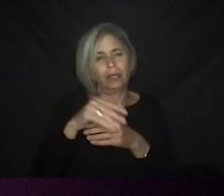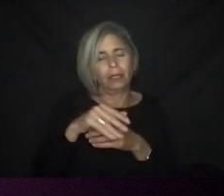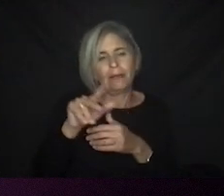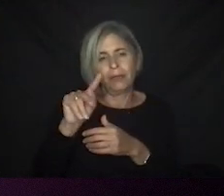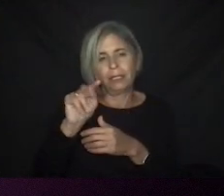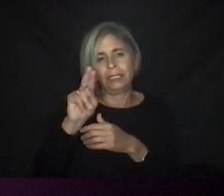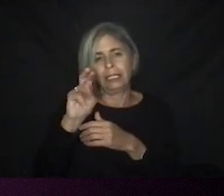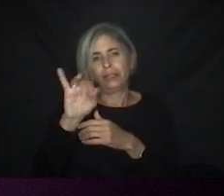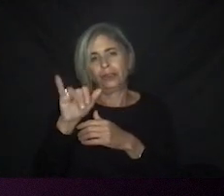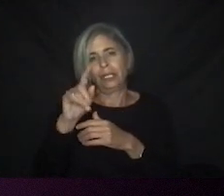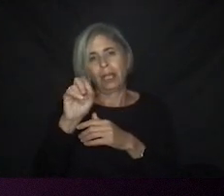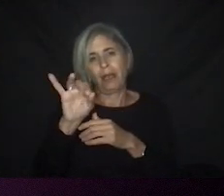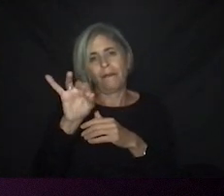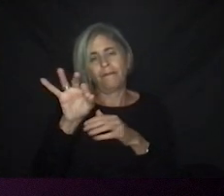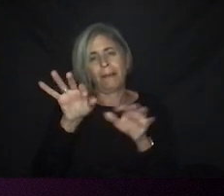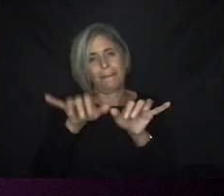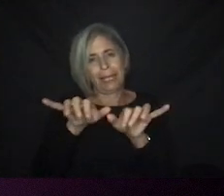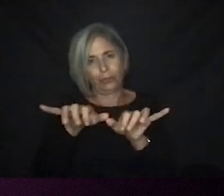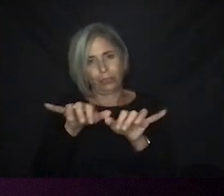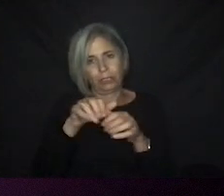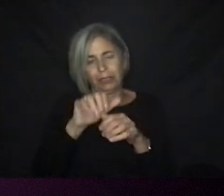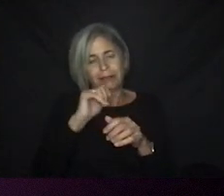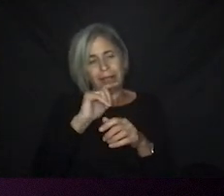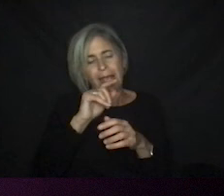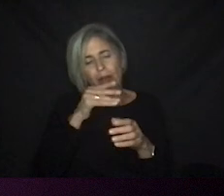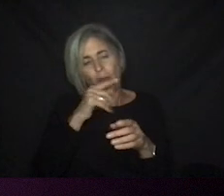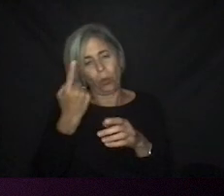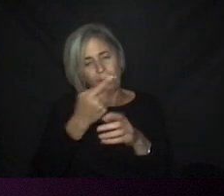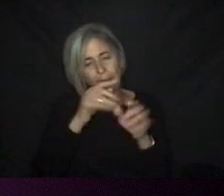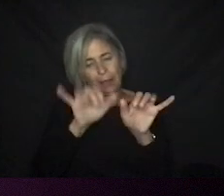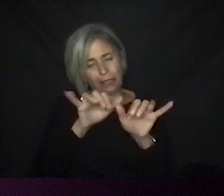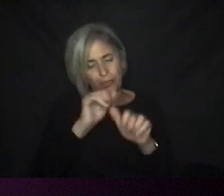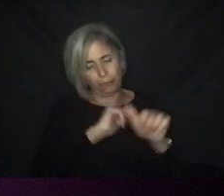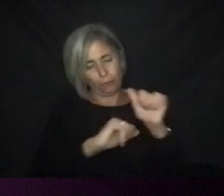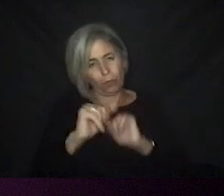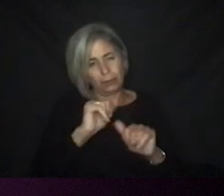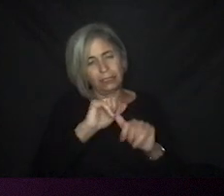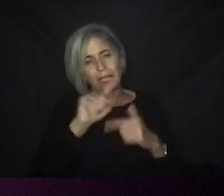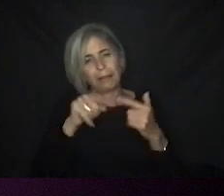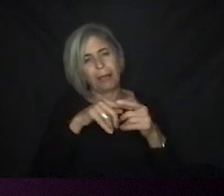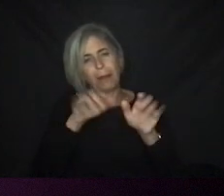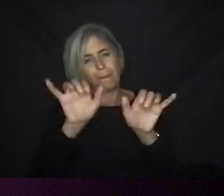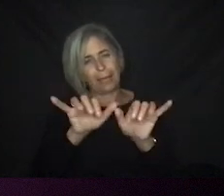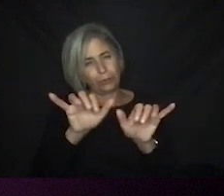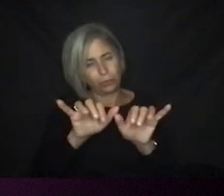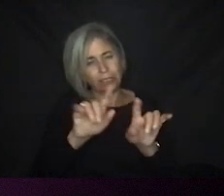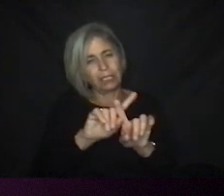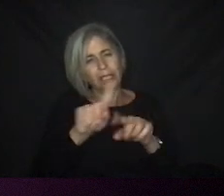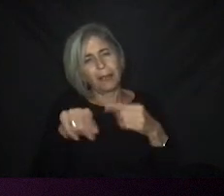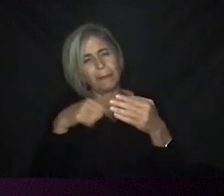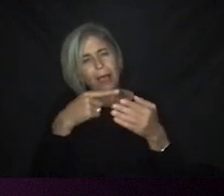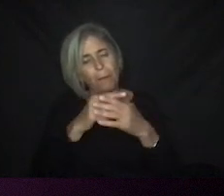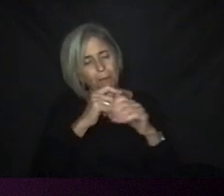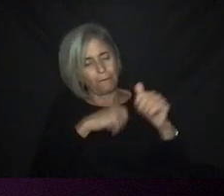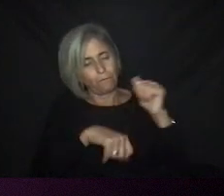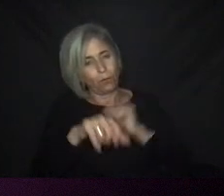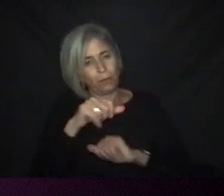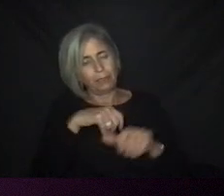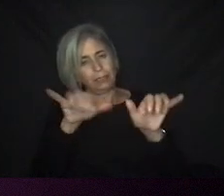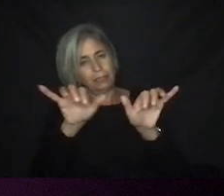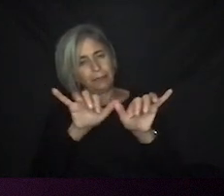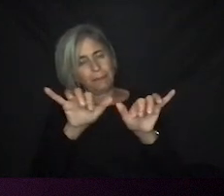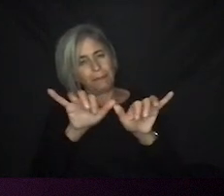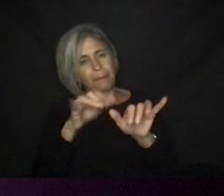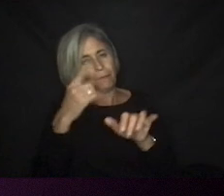I encourage everybody to read that book. It's not mainly about engineering performance. It's about, in metrics, it's about like performance metrics for